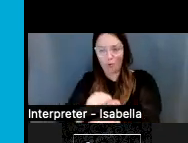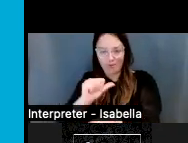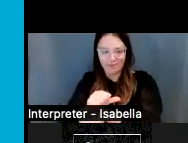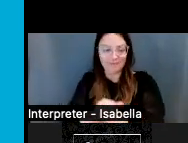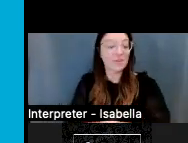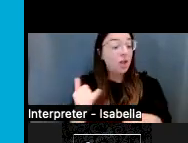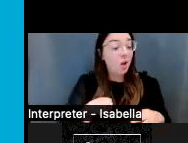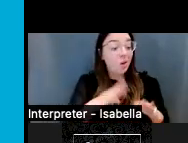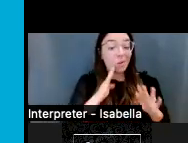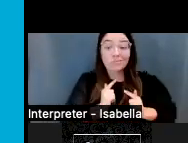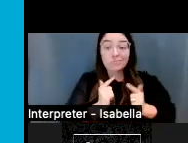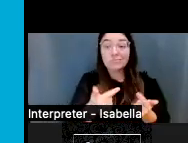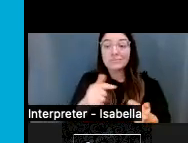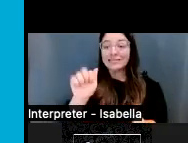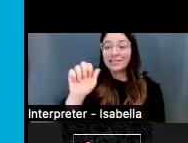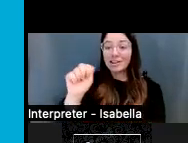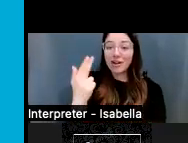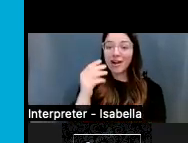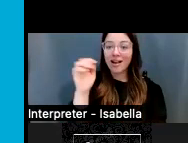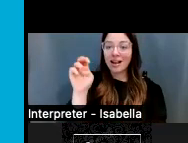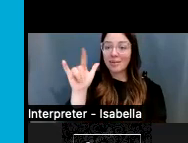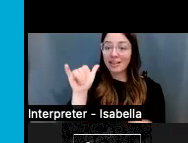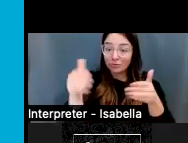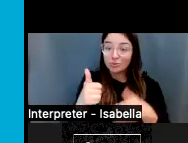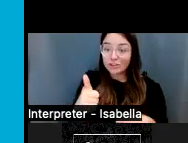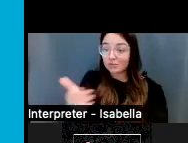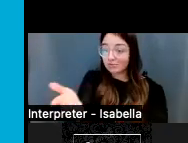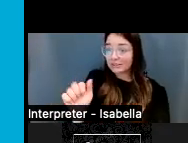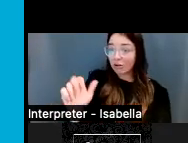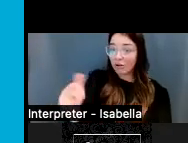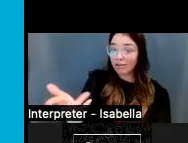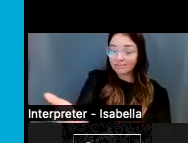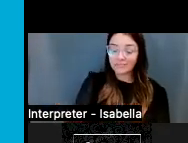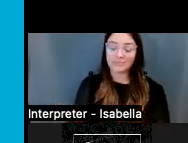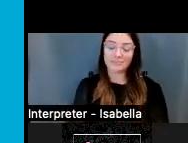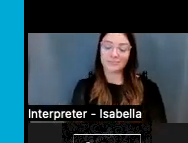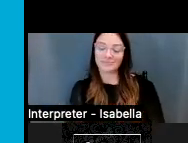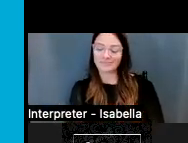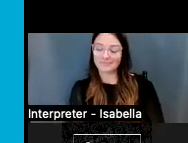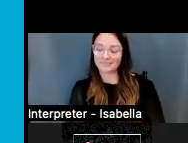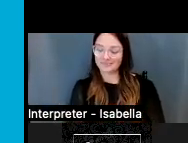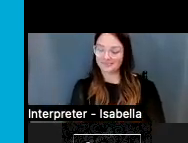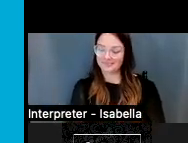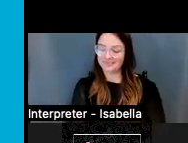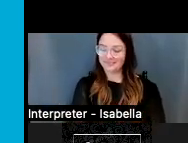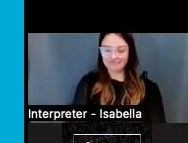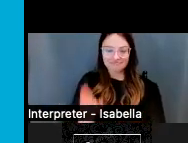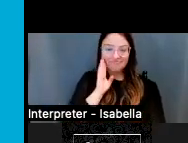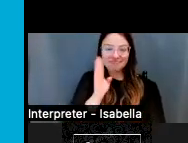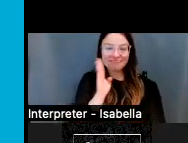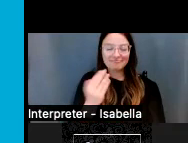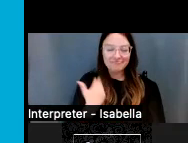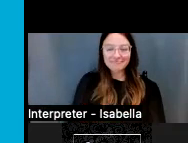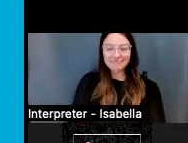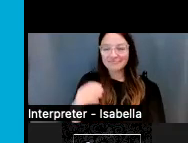allow Sarah and Emily to introduce themselves. Sarah, do you want to go first? Hi, everyone. My name is Sarah, and